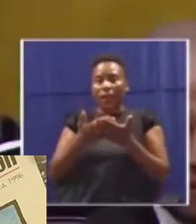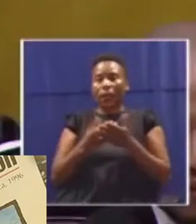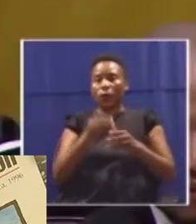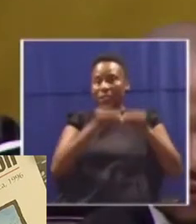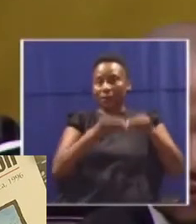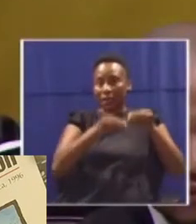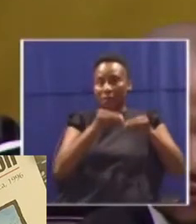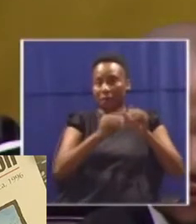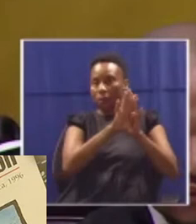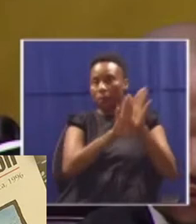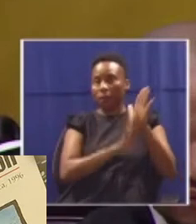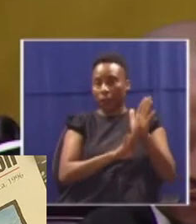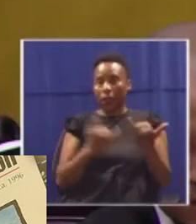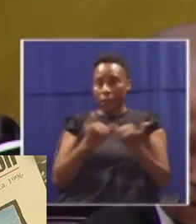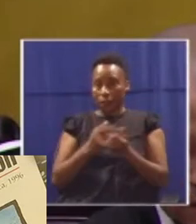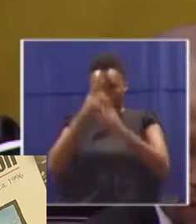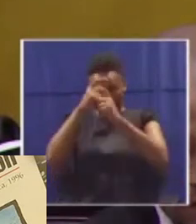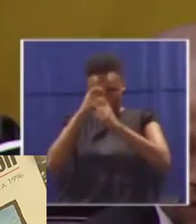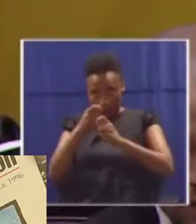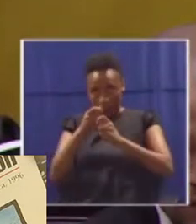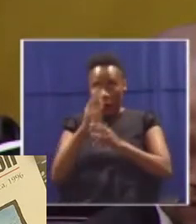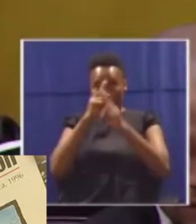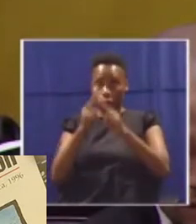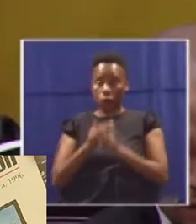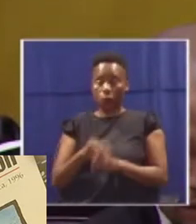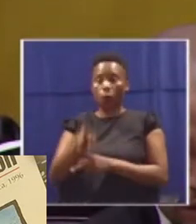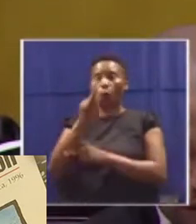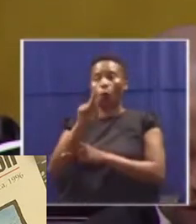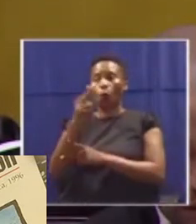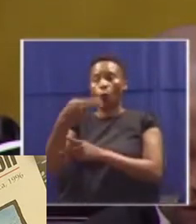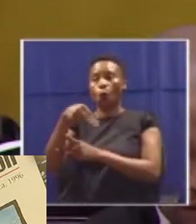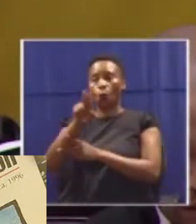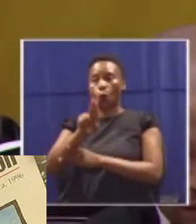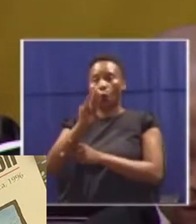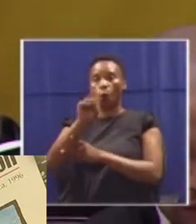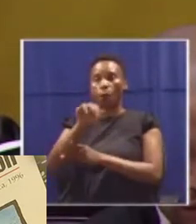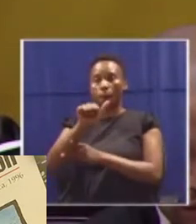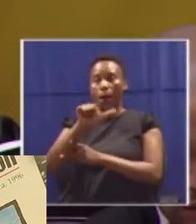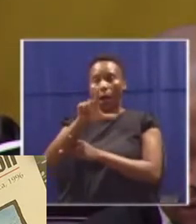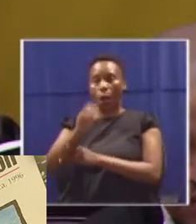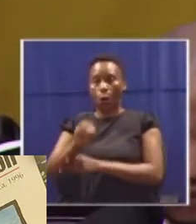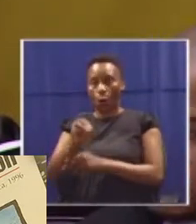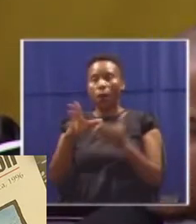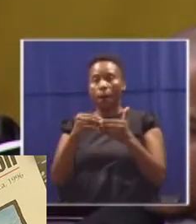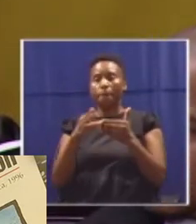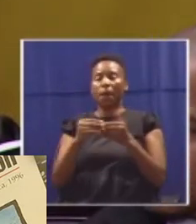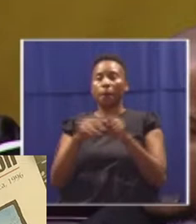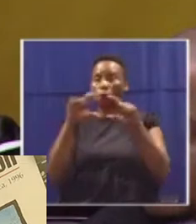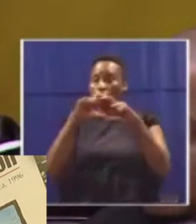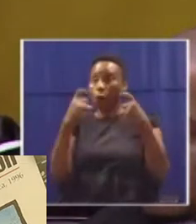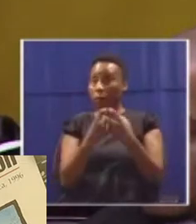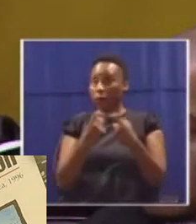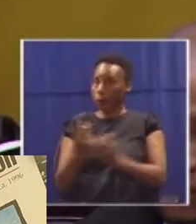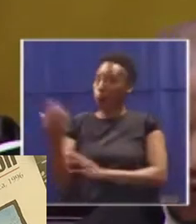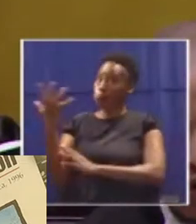now recognize the Honorable Kumalo, a member of the committee that will address the House on the